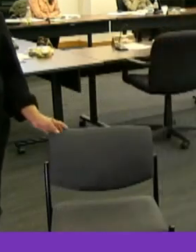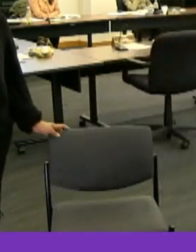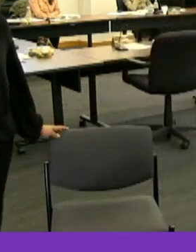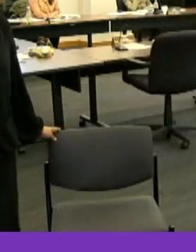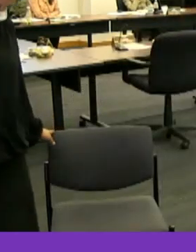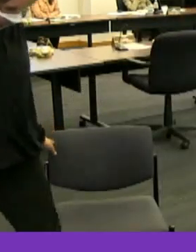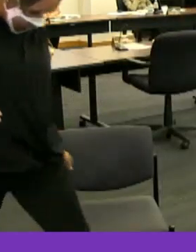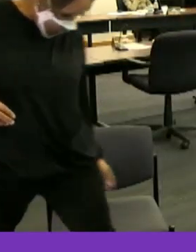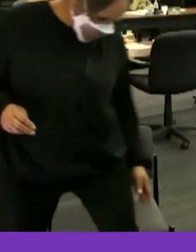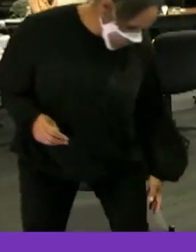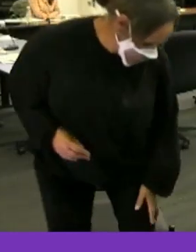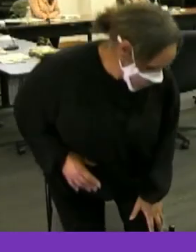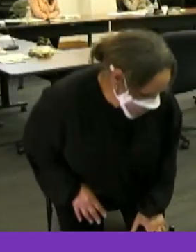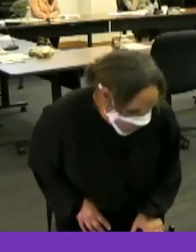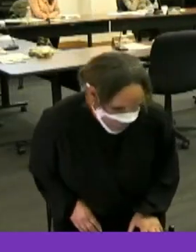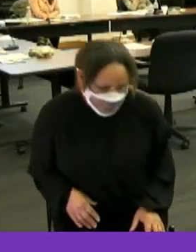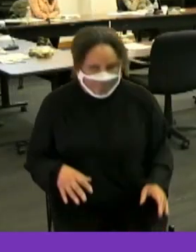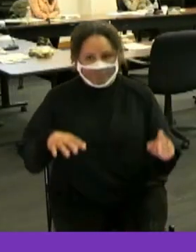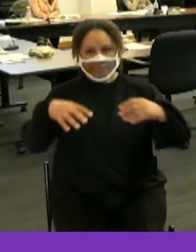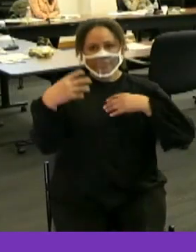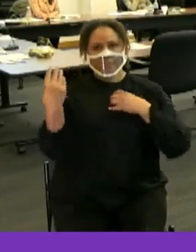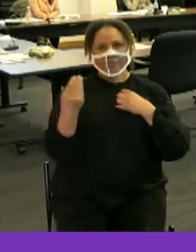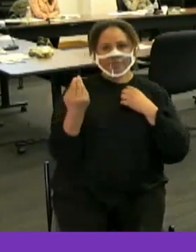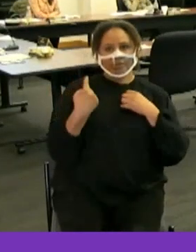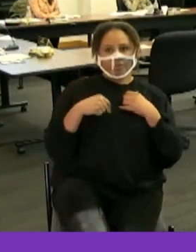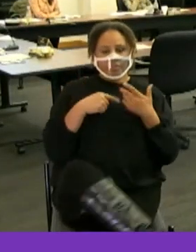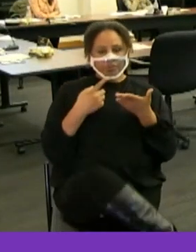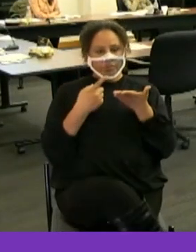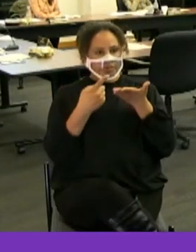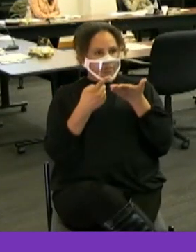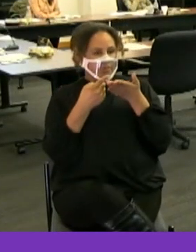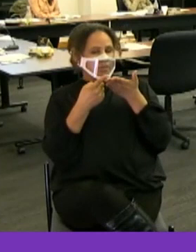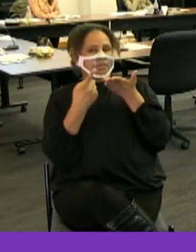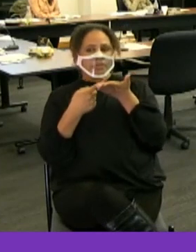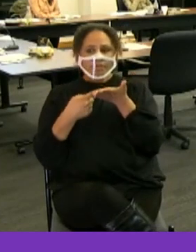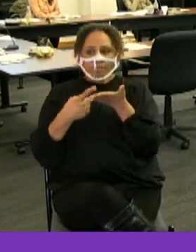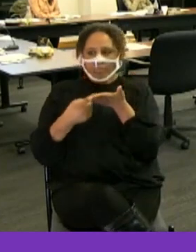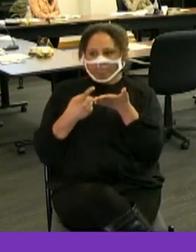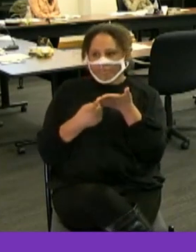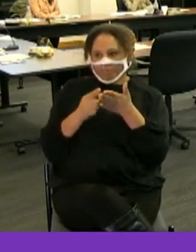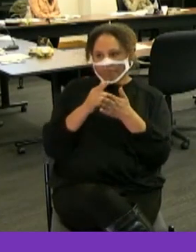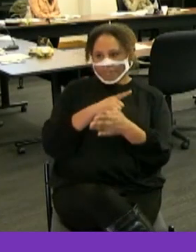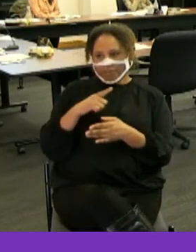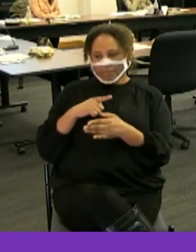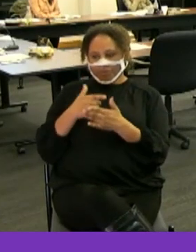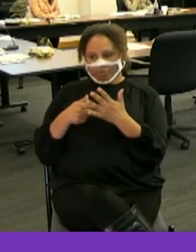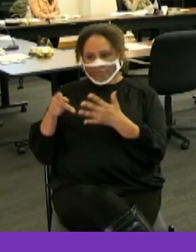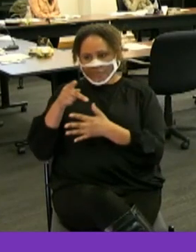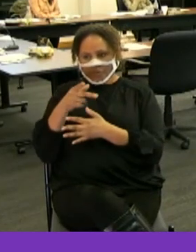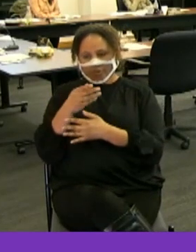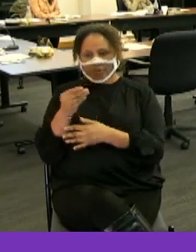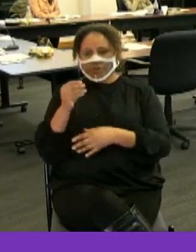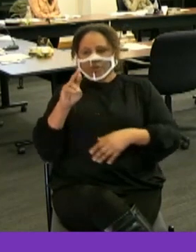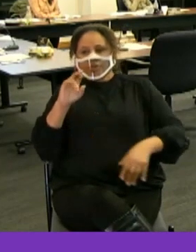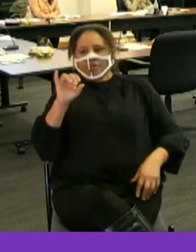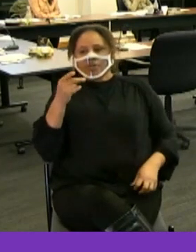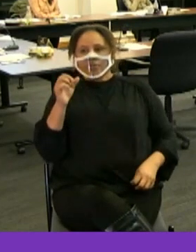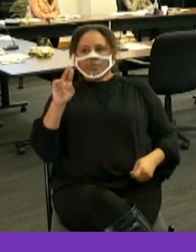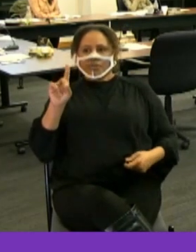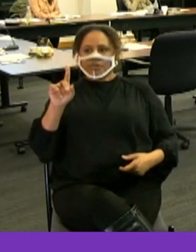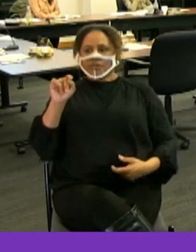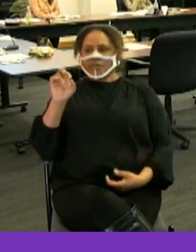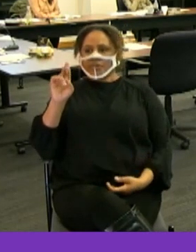Monday, we were briefed on the sector's legislative priorities, and Richard Torres, CEO of the National Student